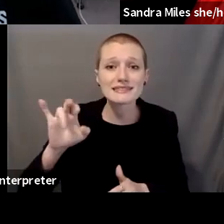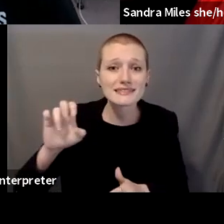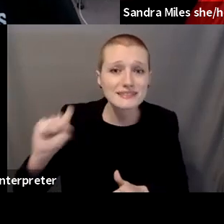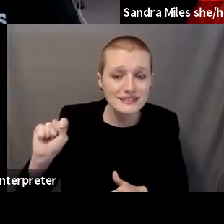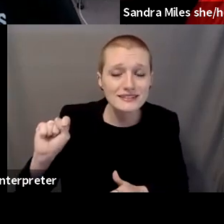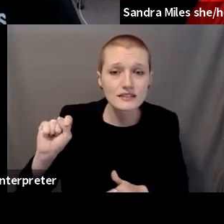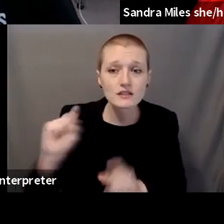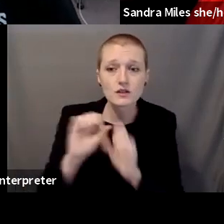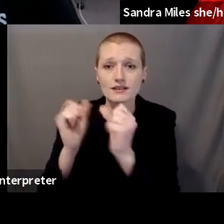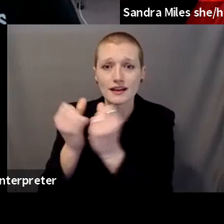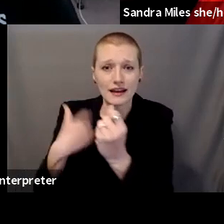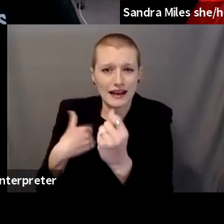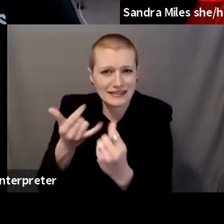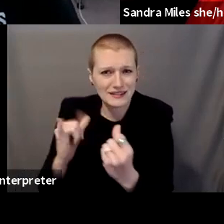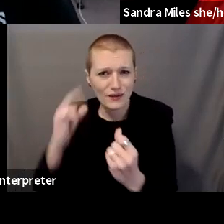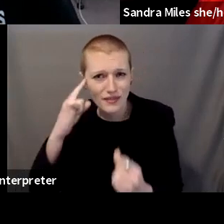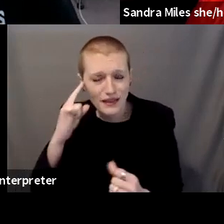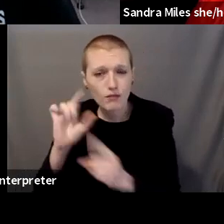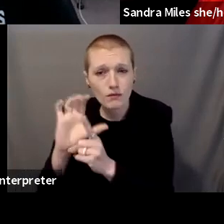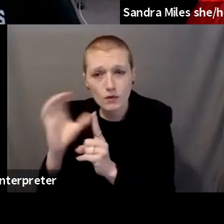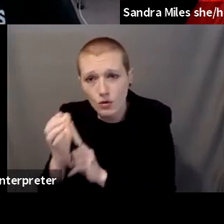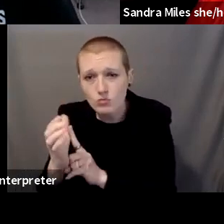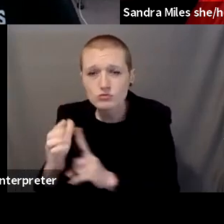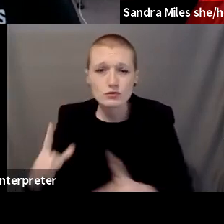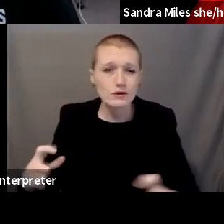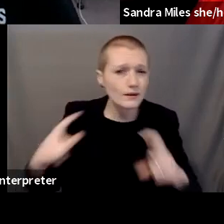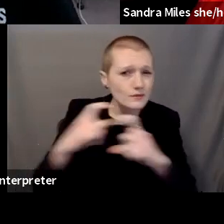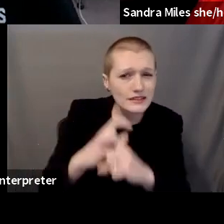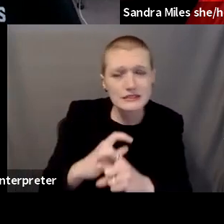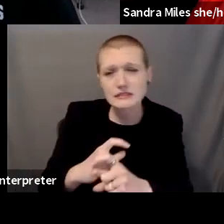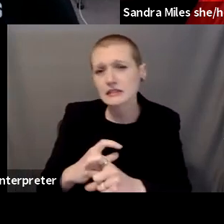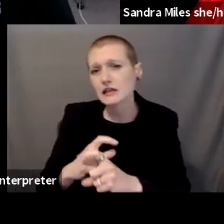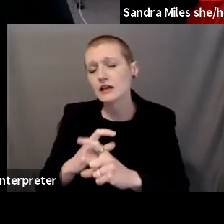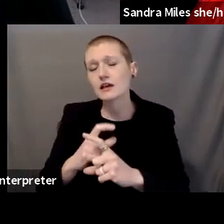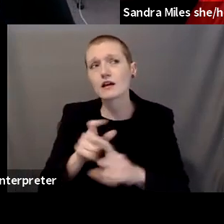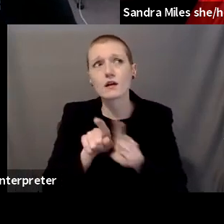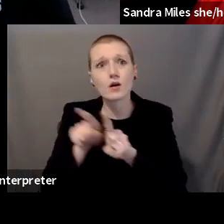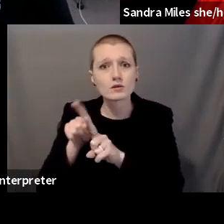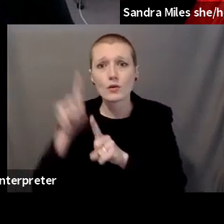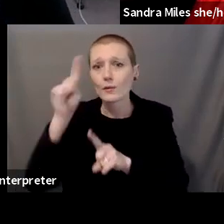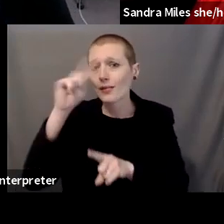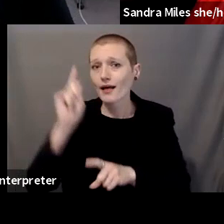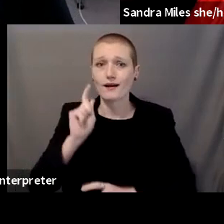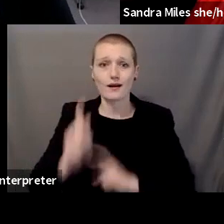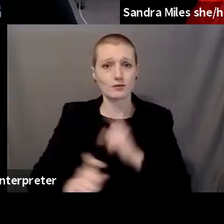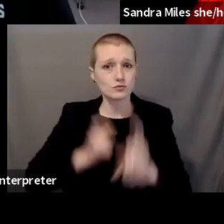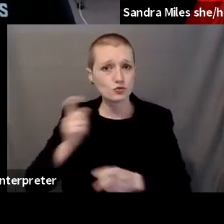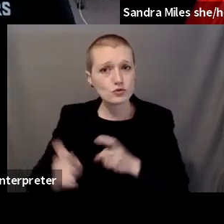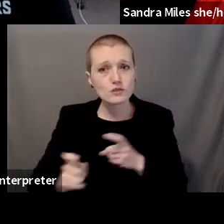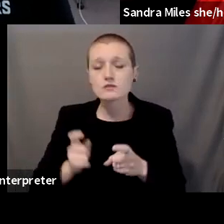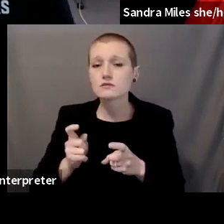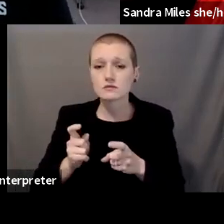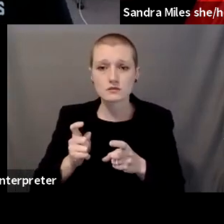the culture and the complexity and the contributions that we've made as